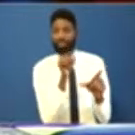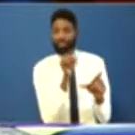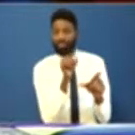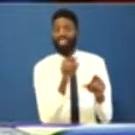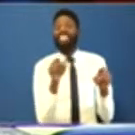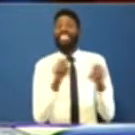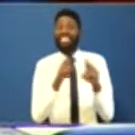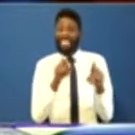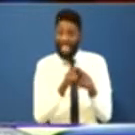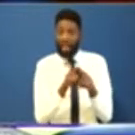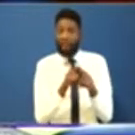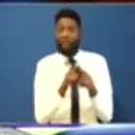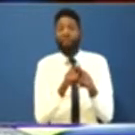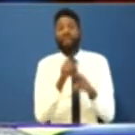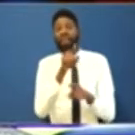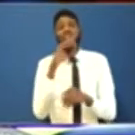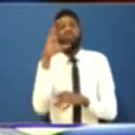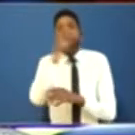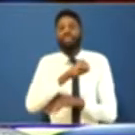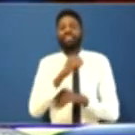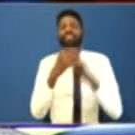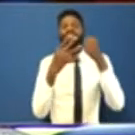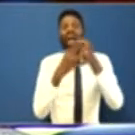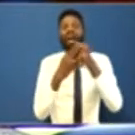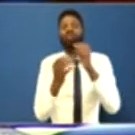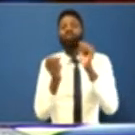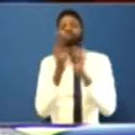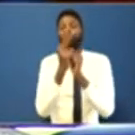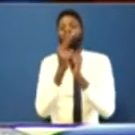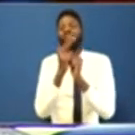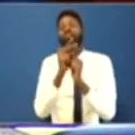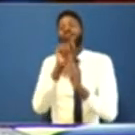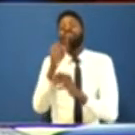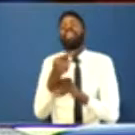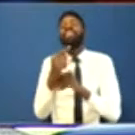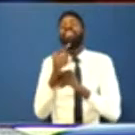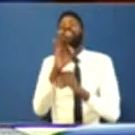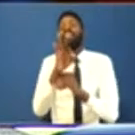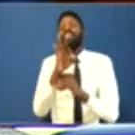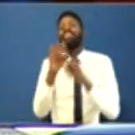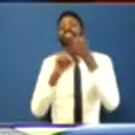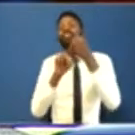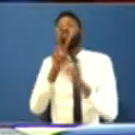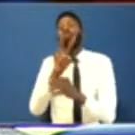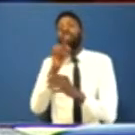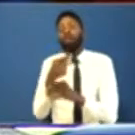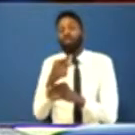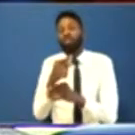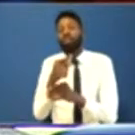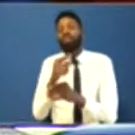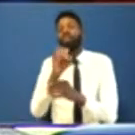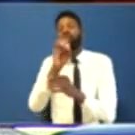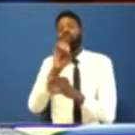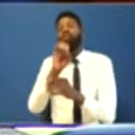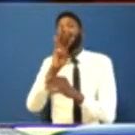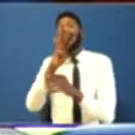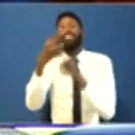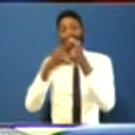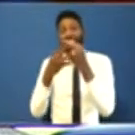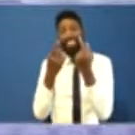defeat the deficit is 912 million 360 2049 shillings nearly a billion kenya